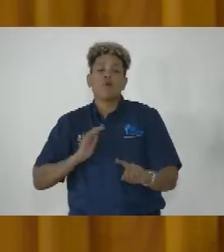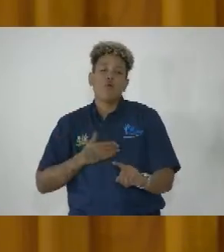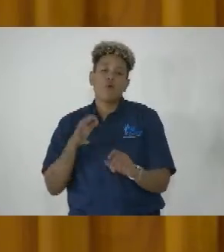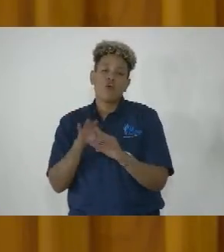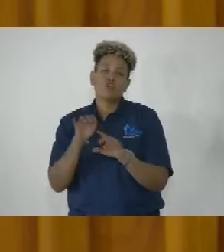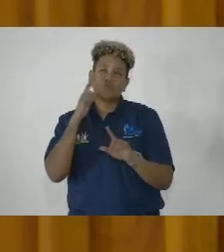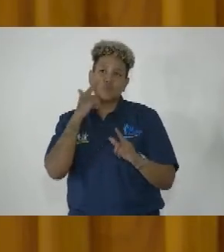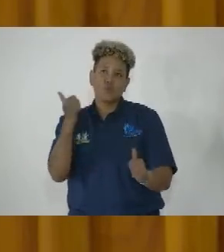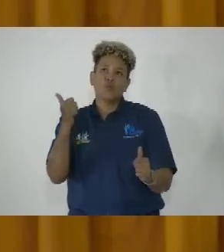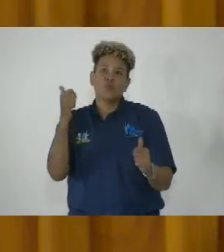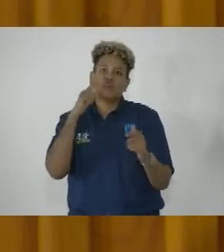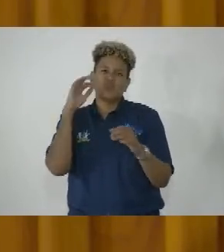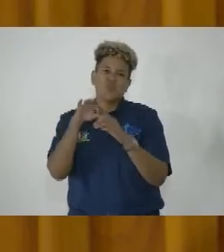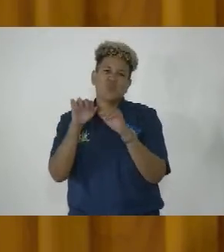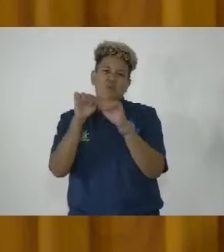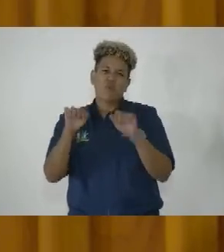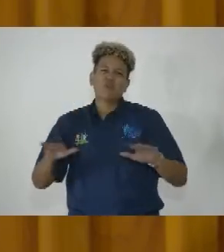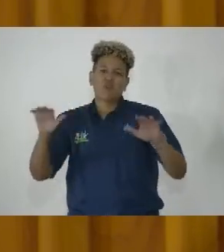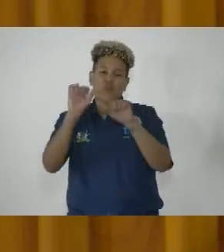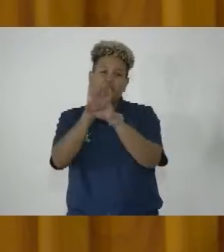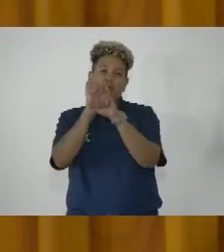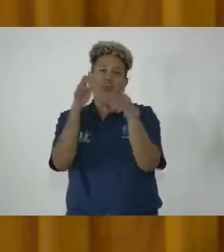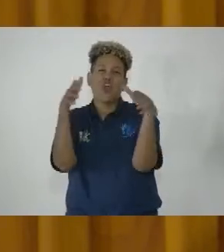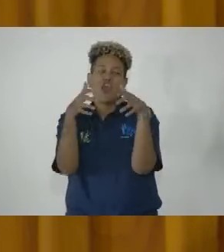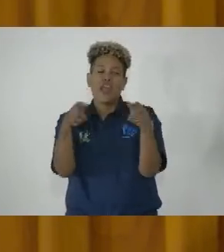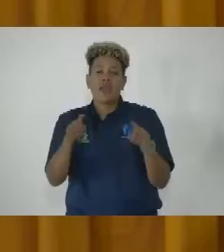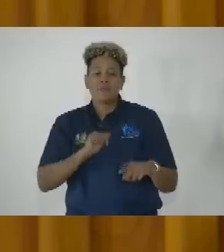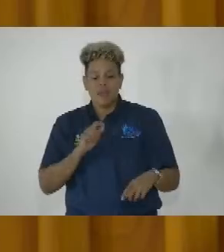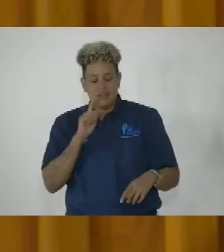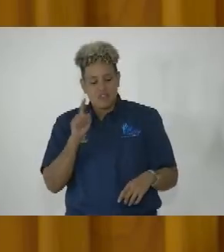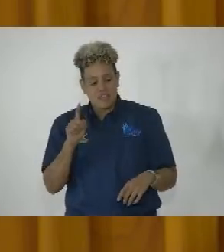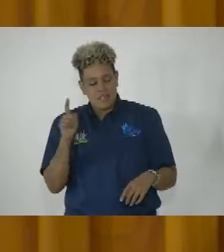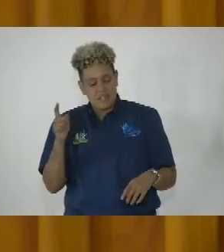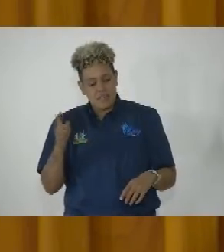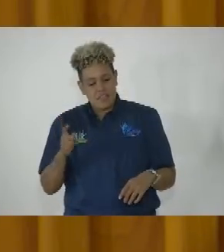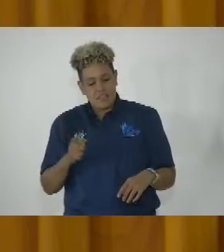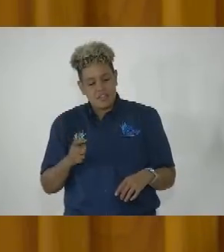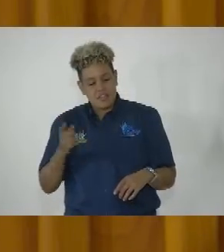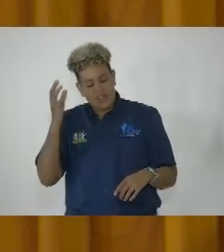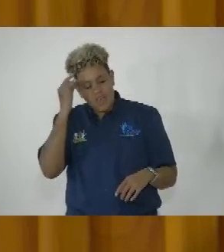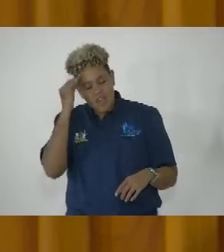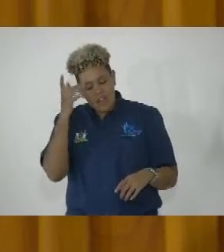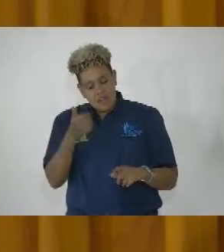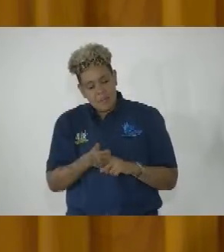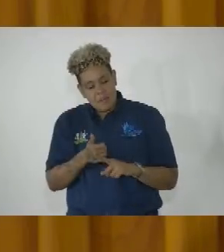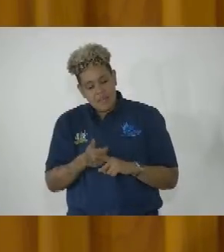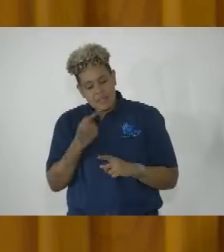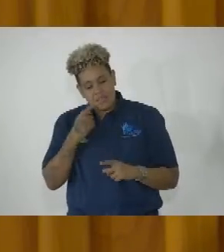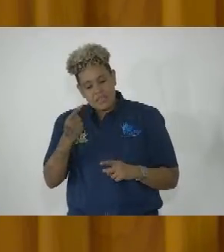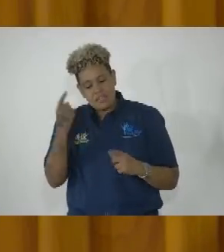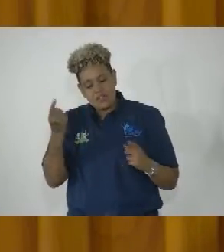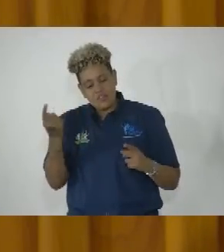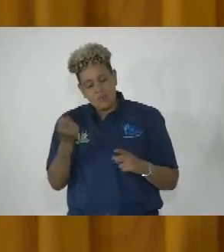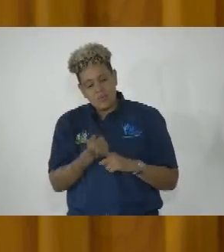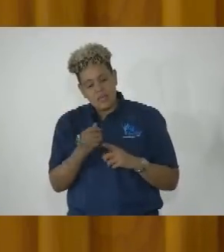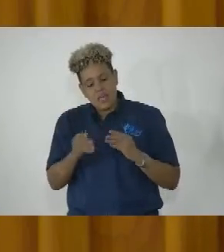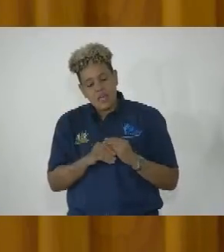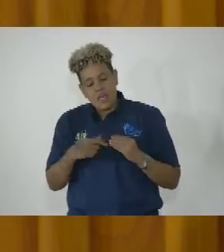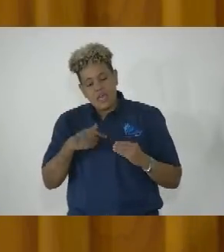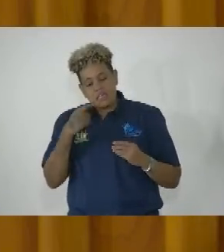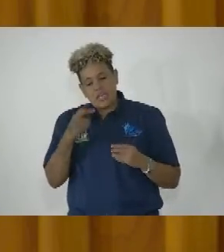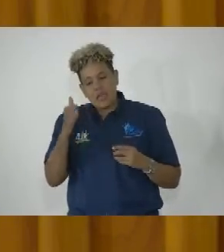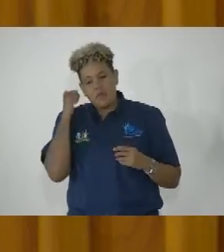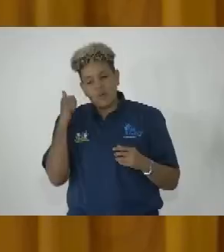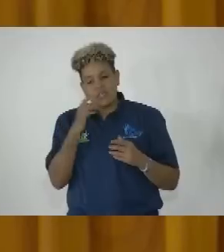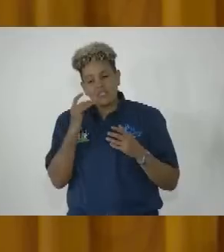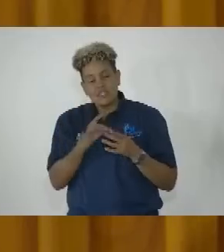contribution to the democracy work. I have been really sort of contemplating saying something, and I said I wasn't going